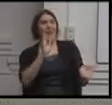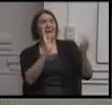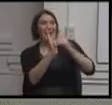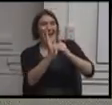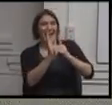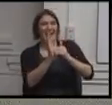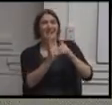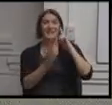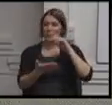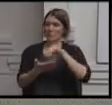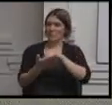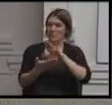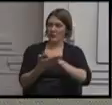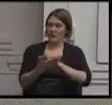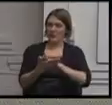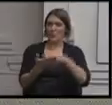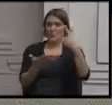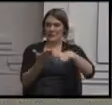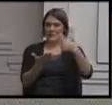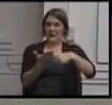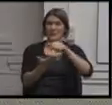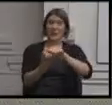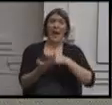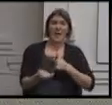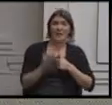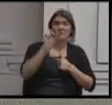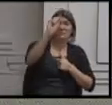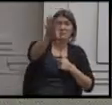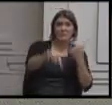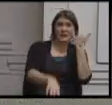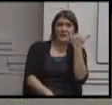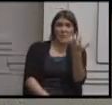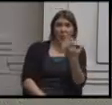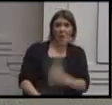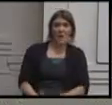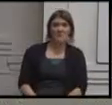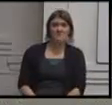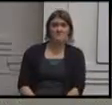more and said, we'll put it on the agenda setting meeting. But you're going to have a copy of them. I can forward them to you.